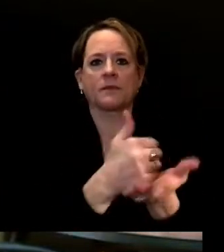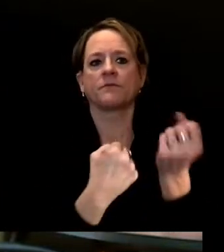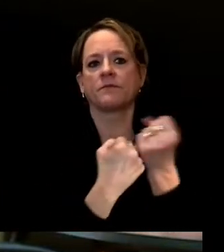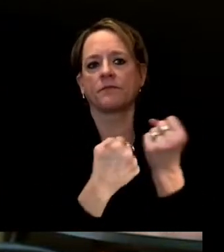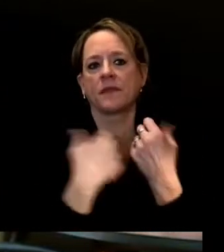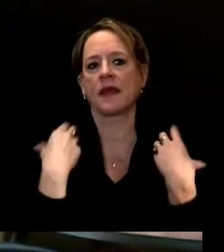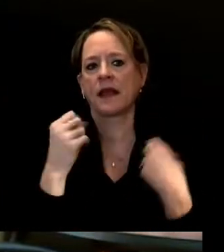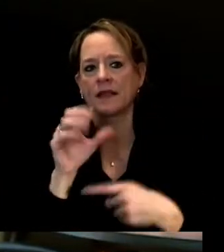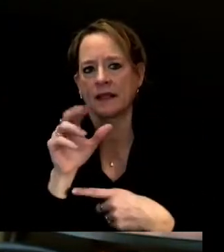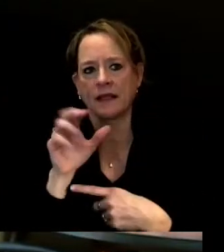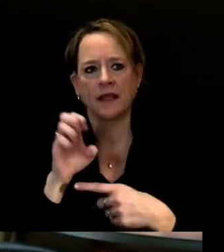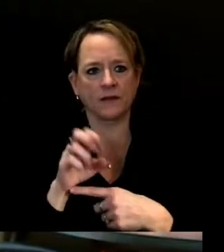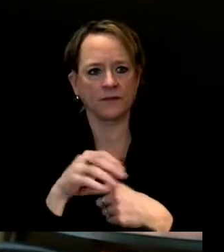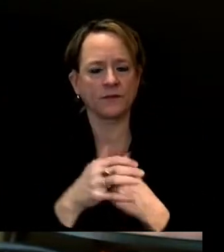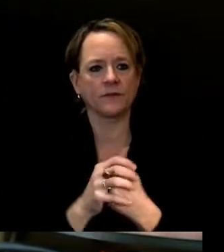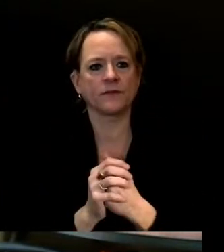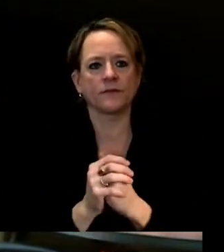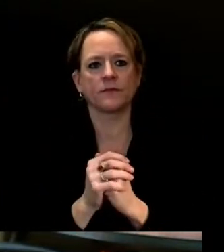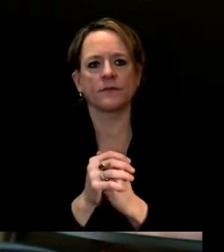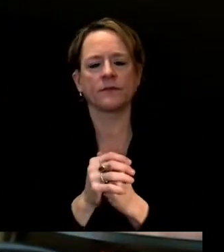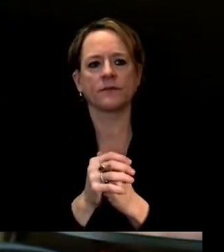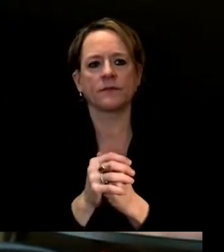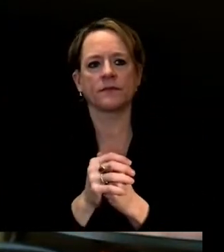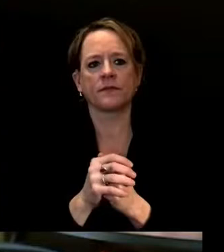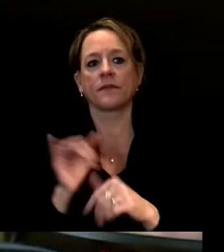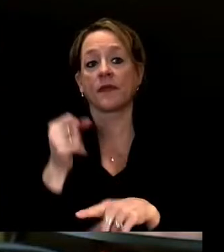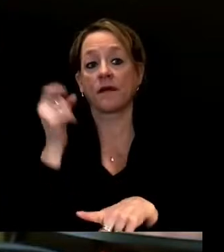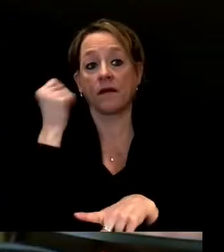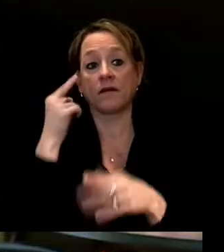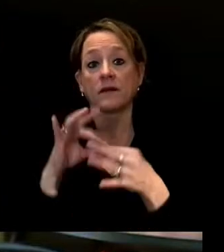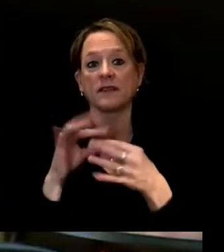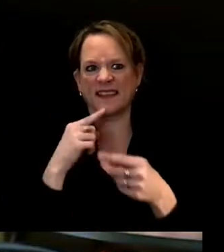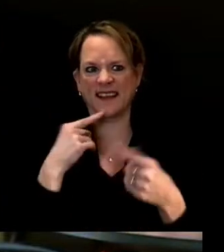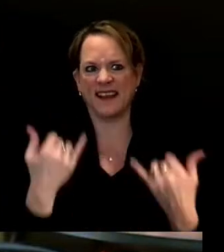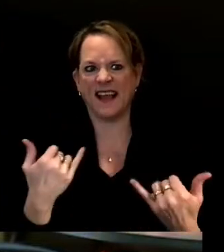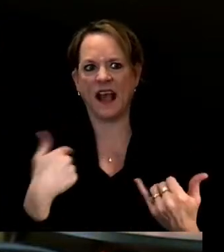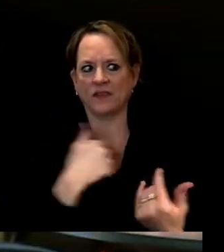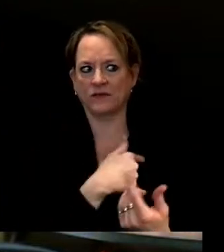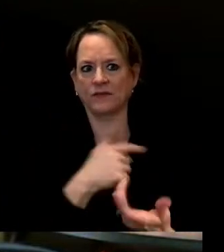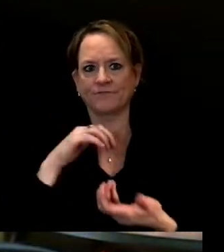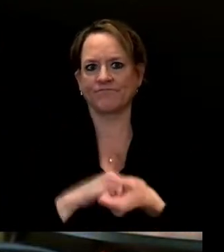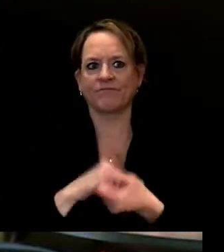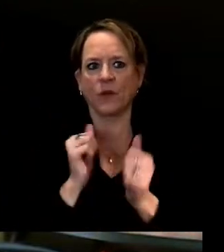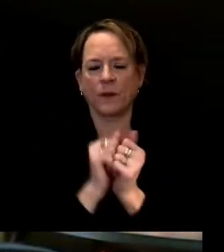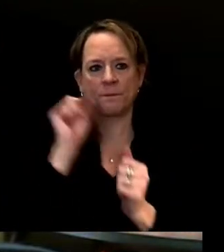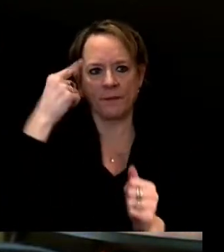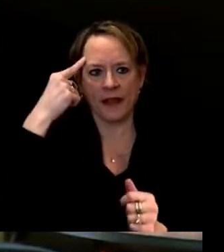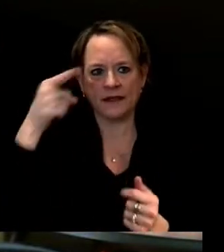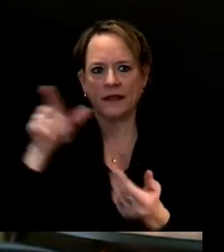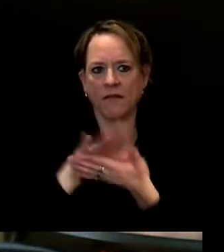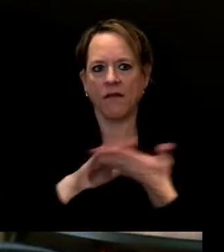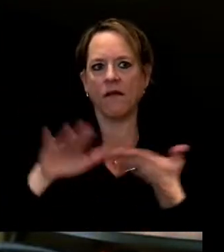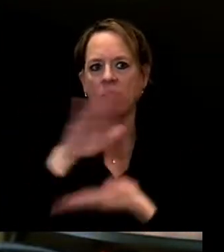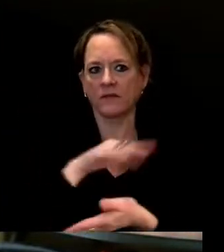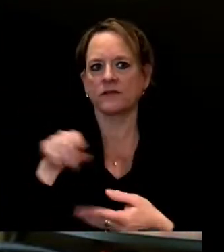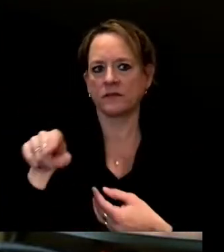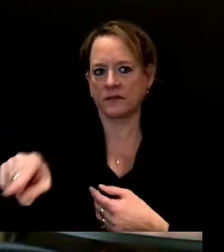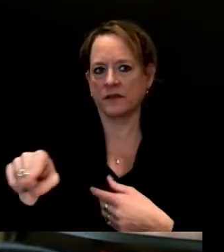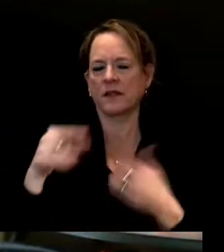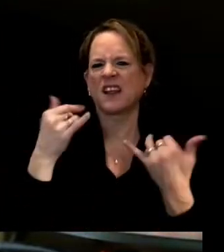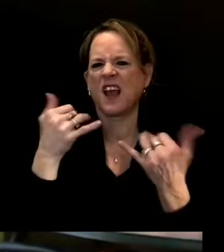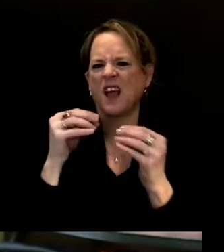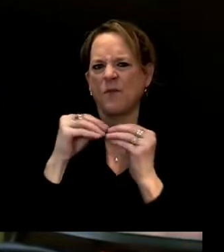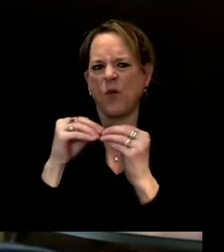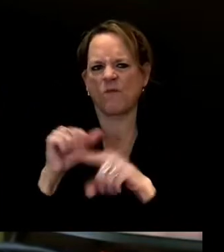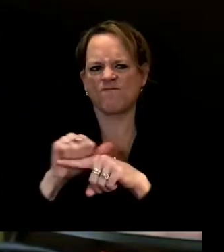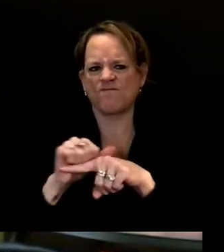Madison College, as more Guard members are trained up, we will similarly make sure that they are deployed around the state. We have done that